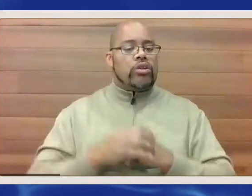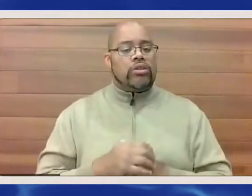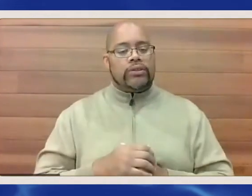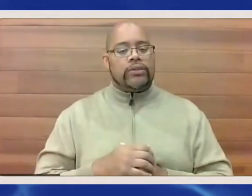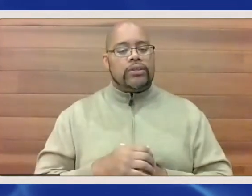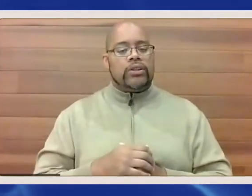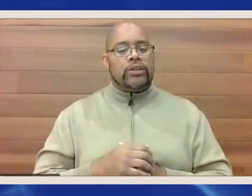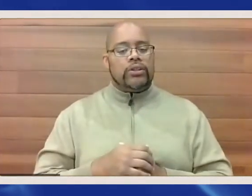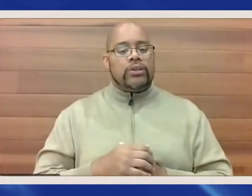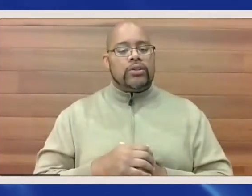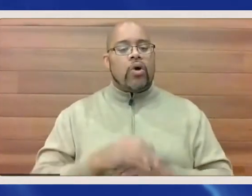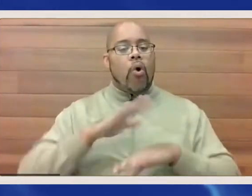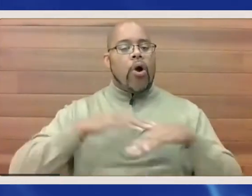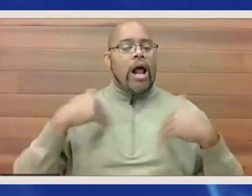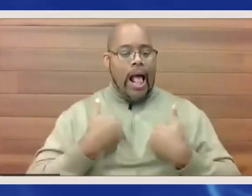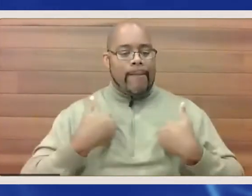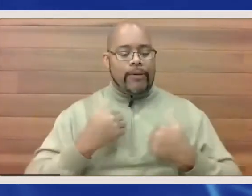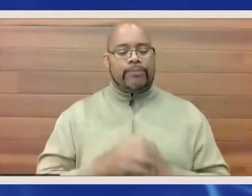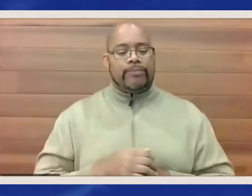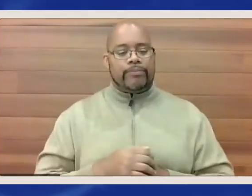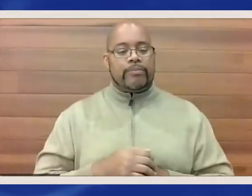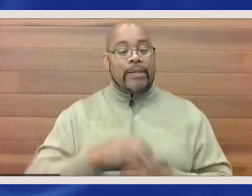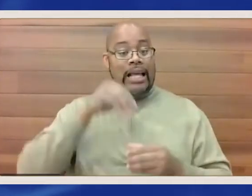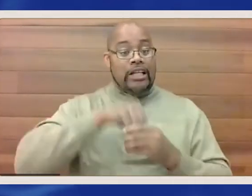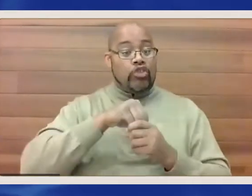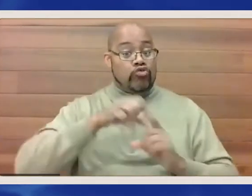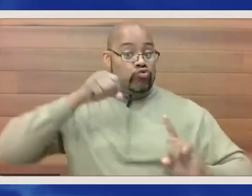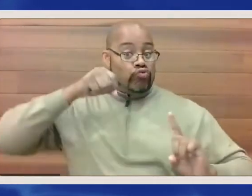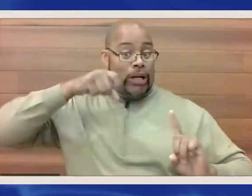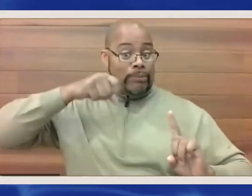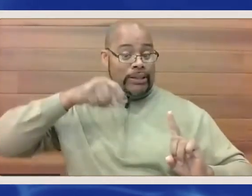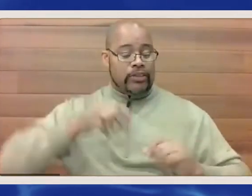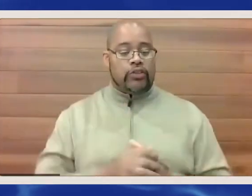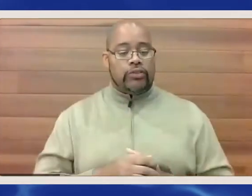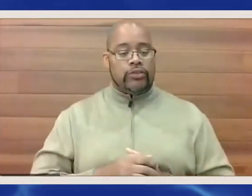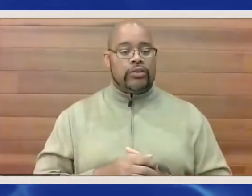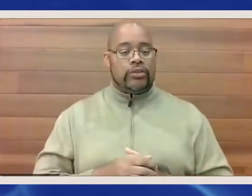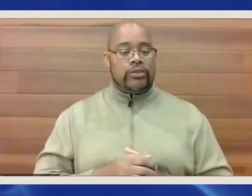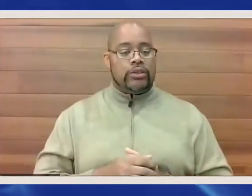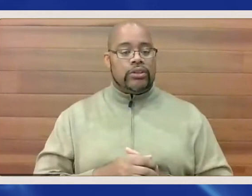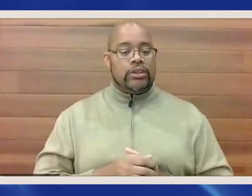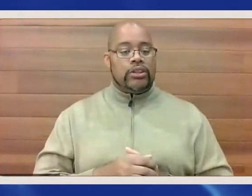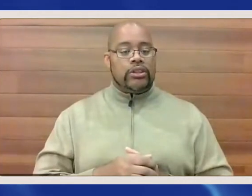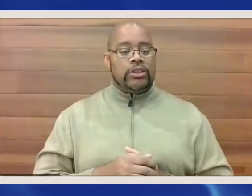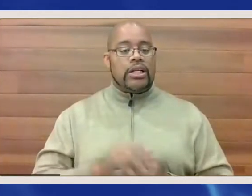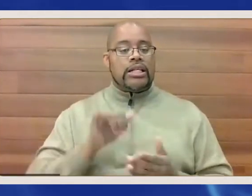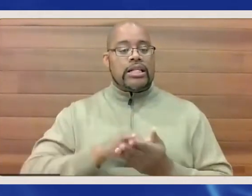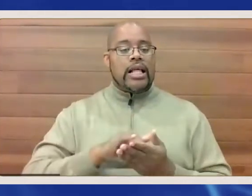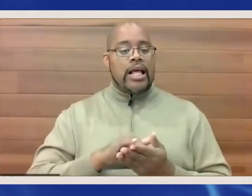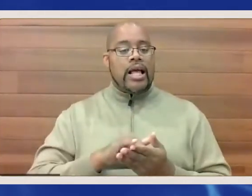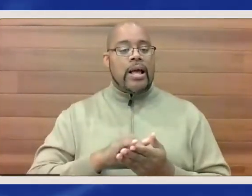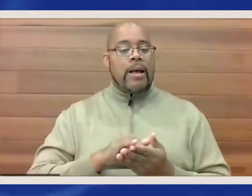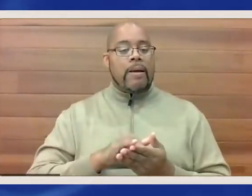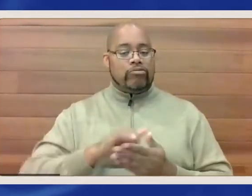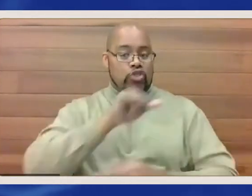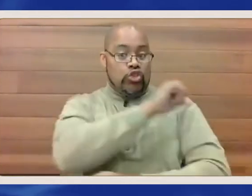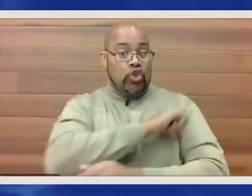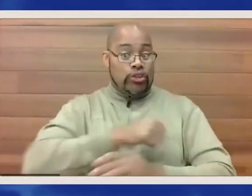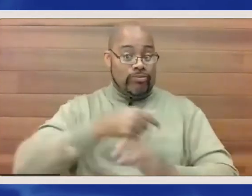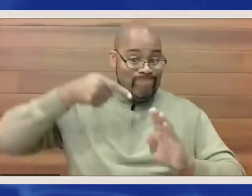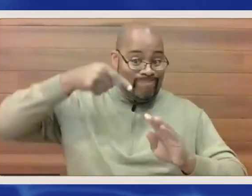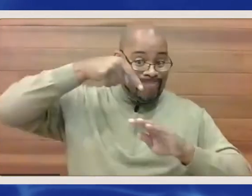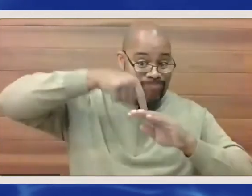the organism. Internal transmitters, which is the one that is surgically implanted, the